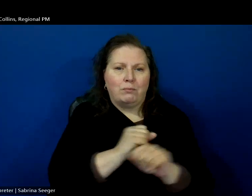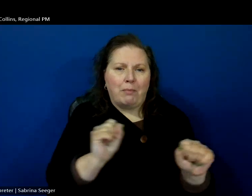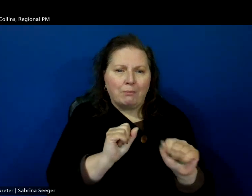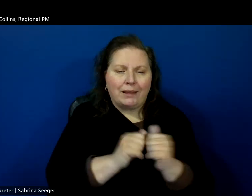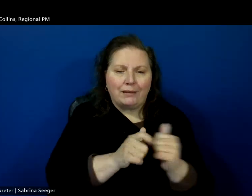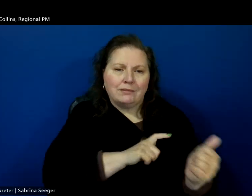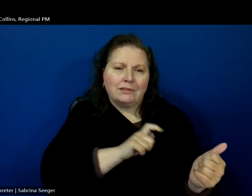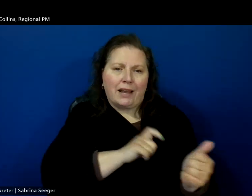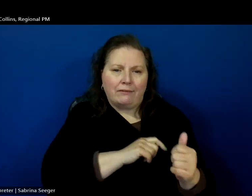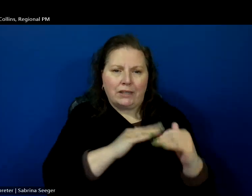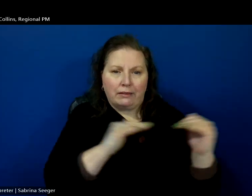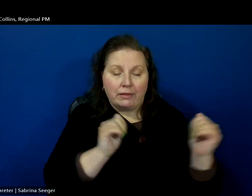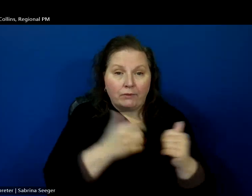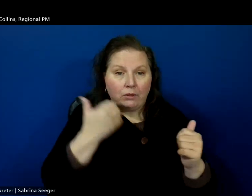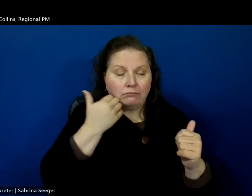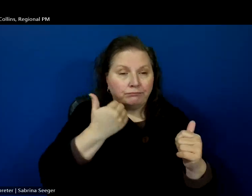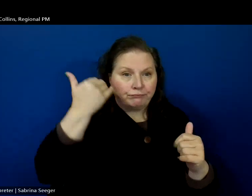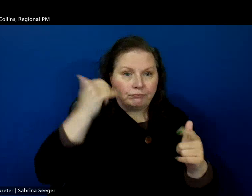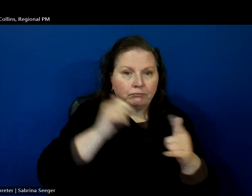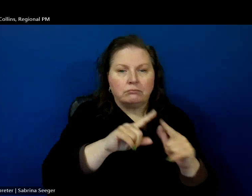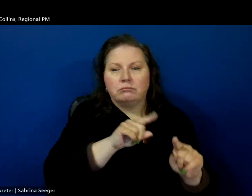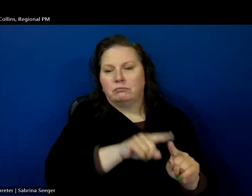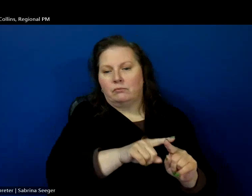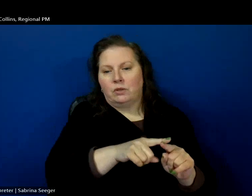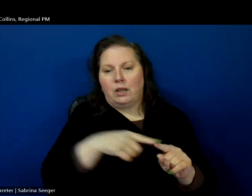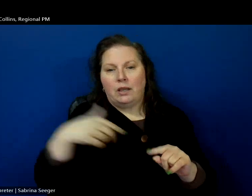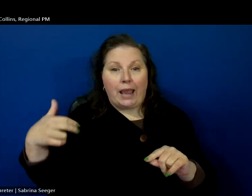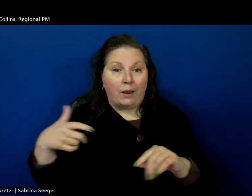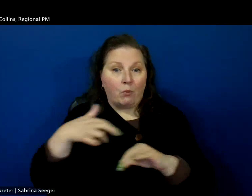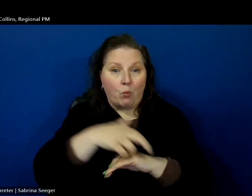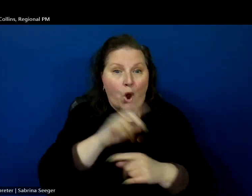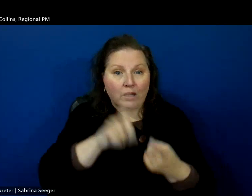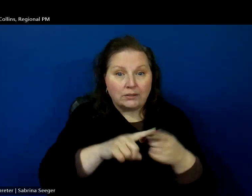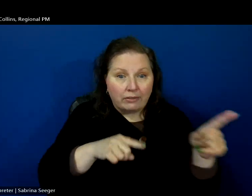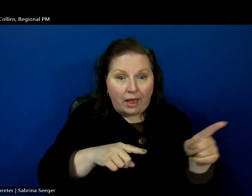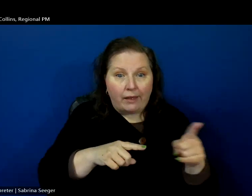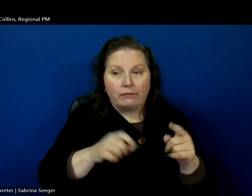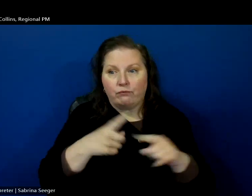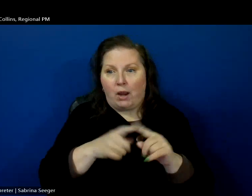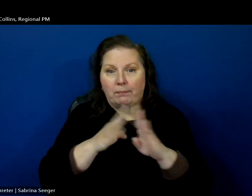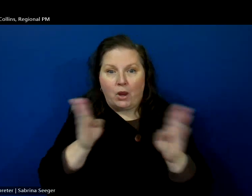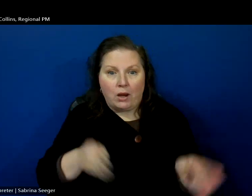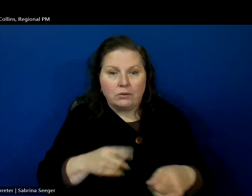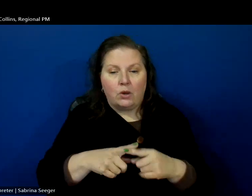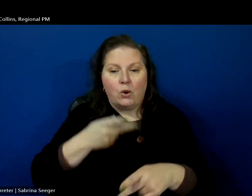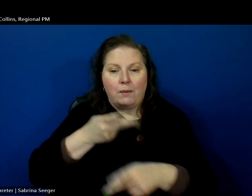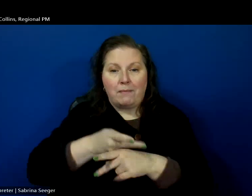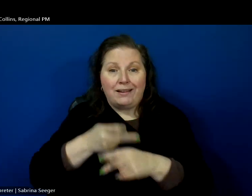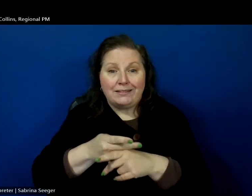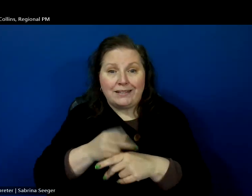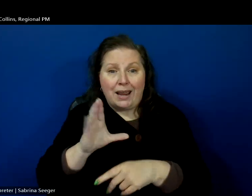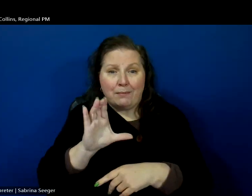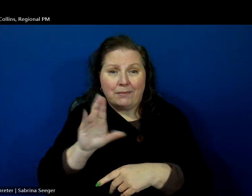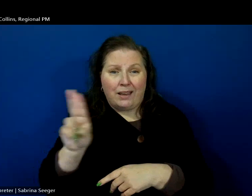be reached with a short walk from most of the residences, or we need to maintain the copper.